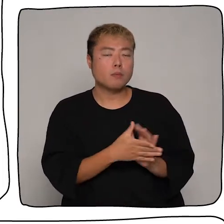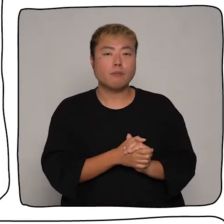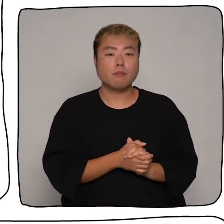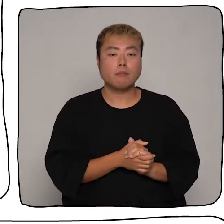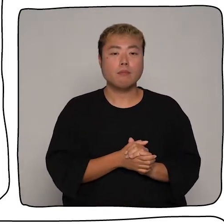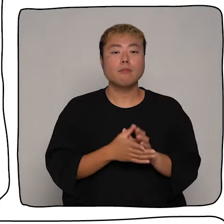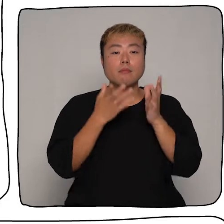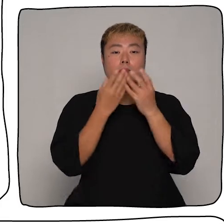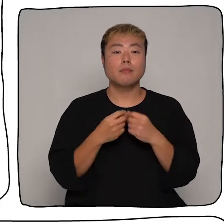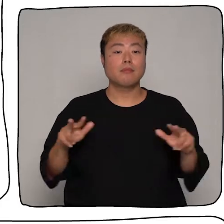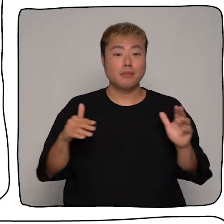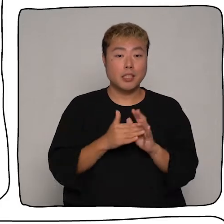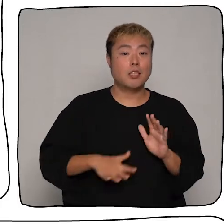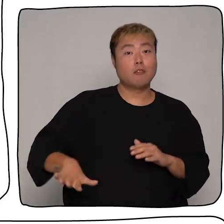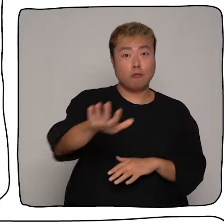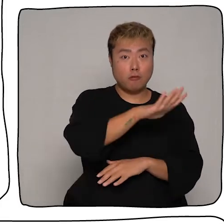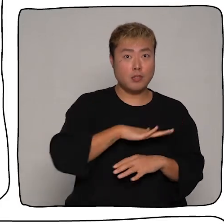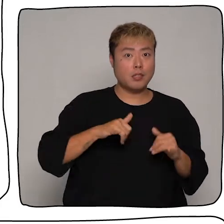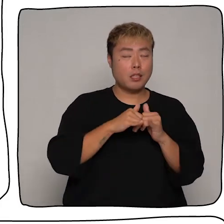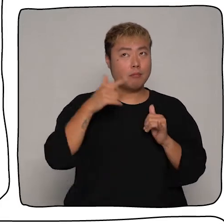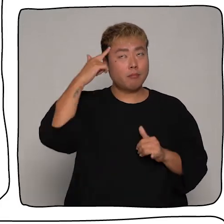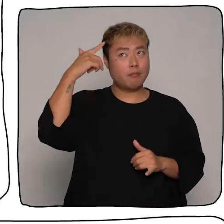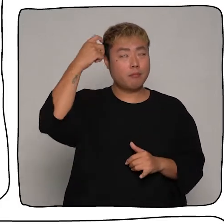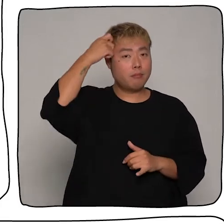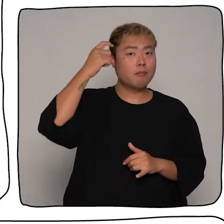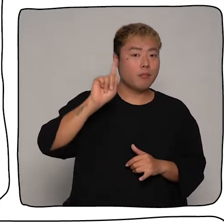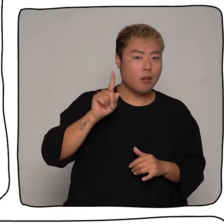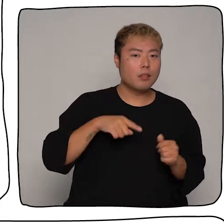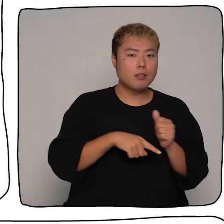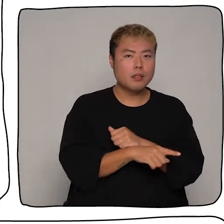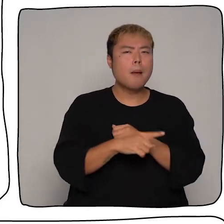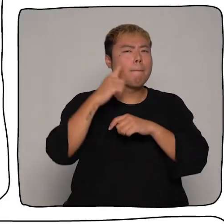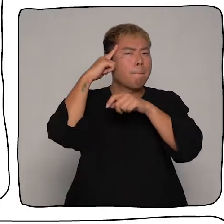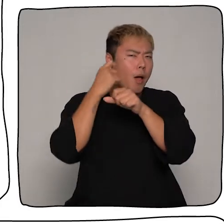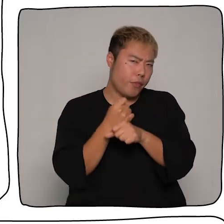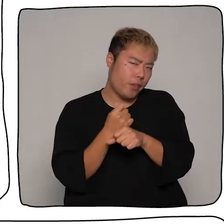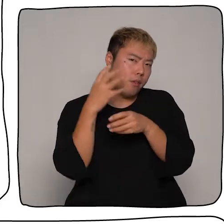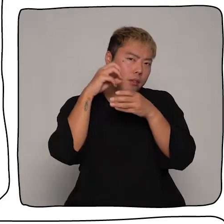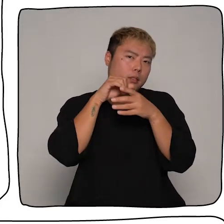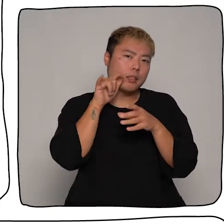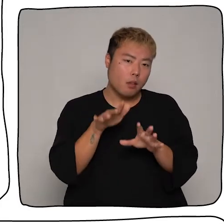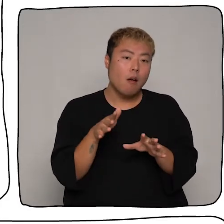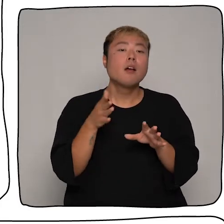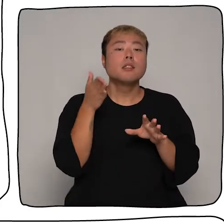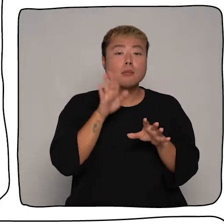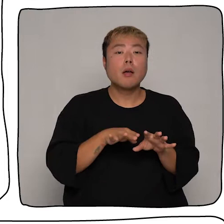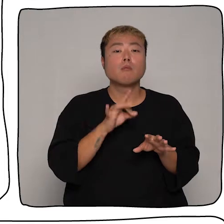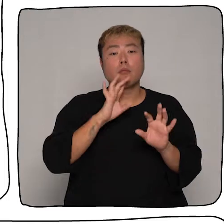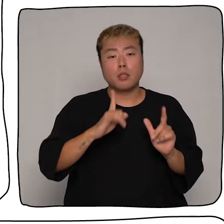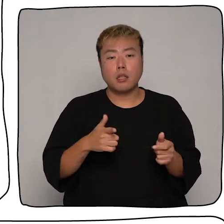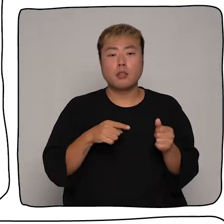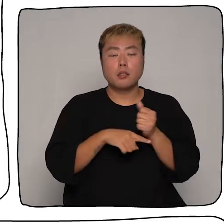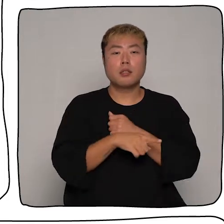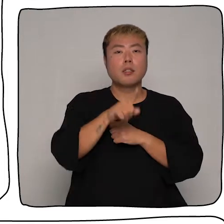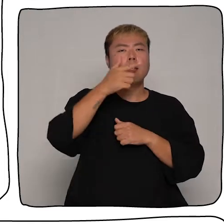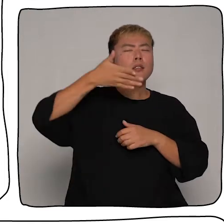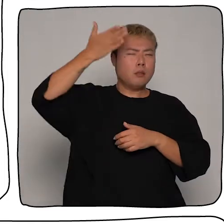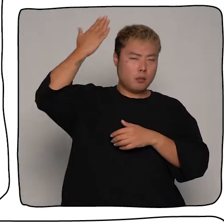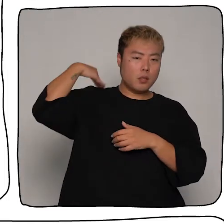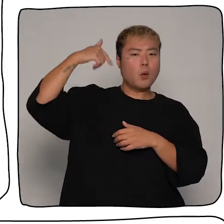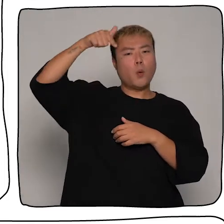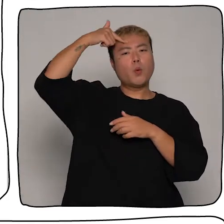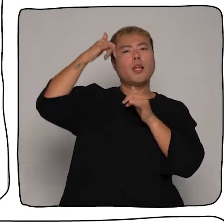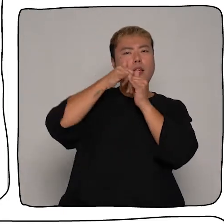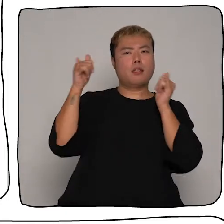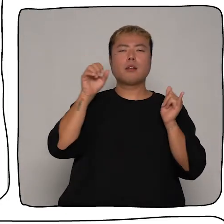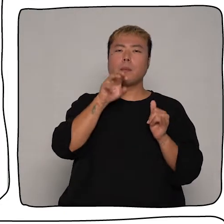violent. The hierarchy of senses is prejudiced, but as ancient thinkers warned, there